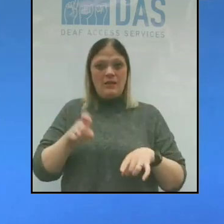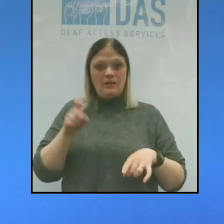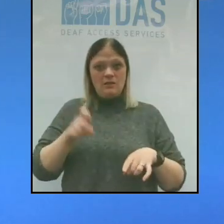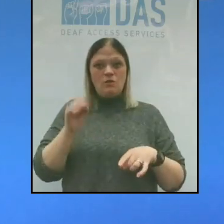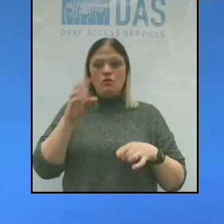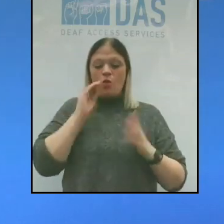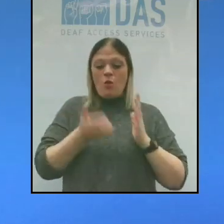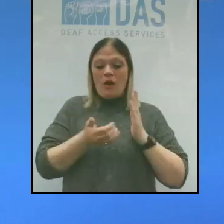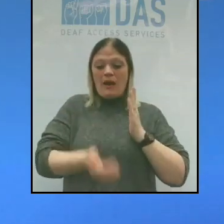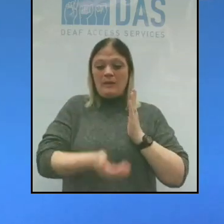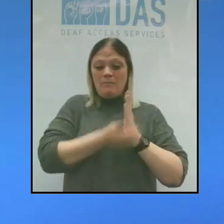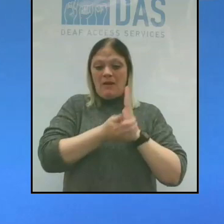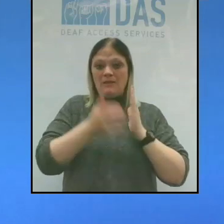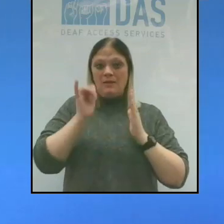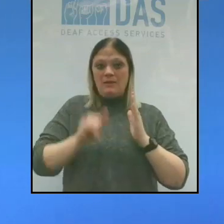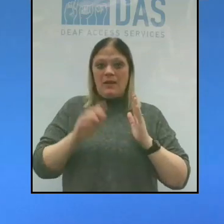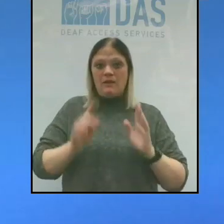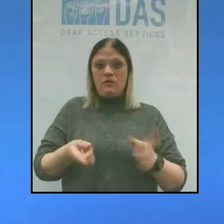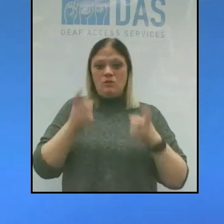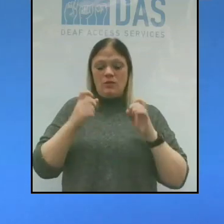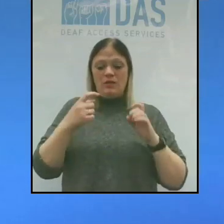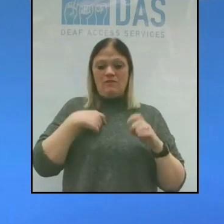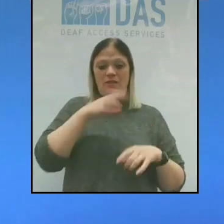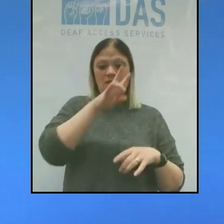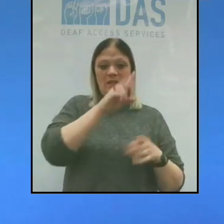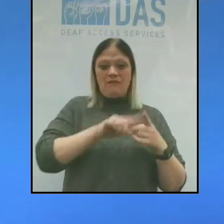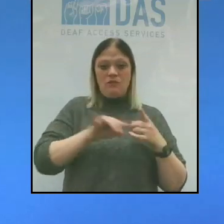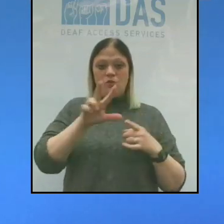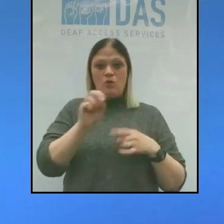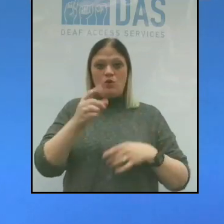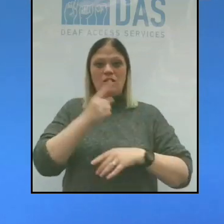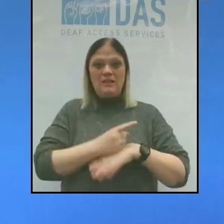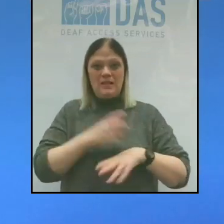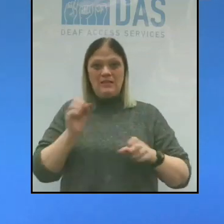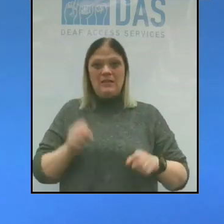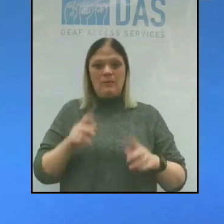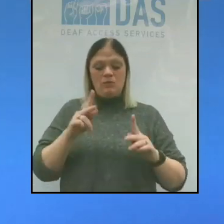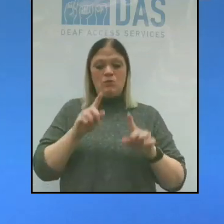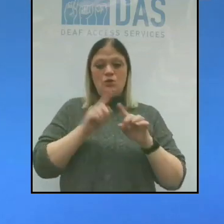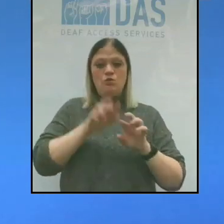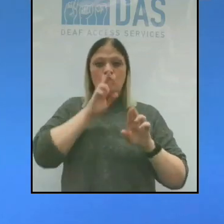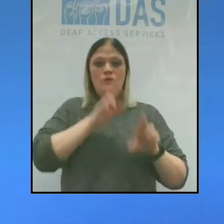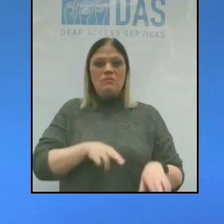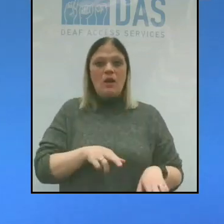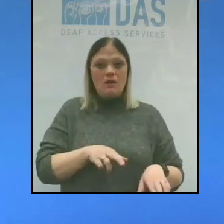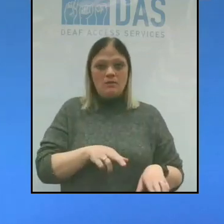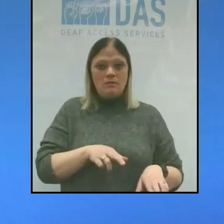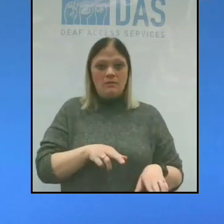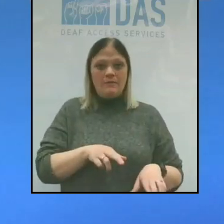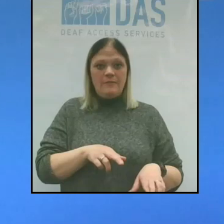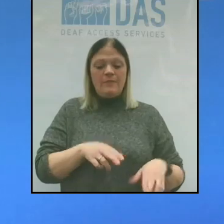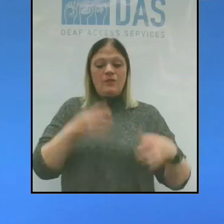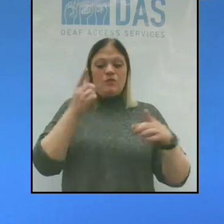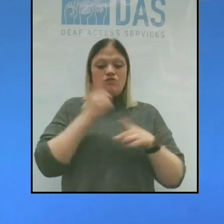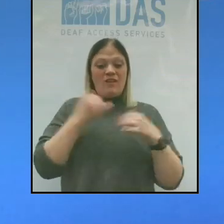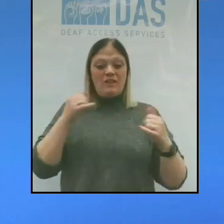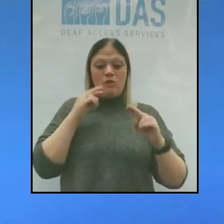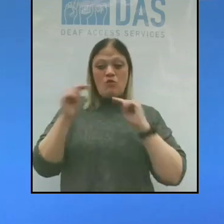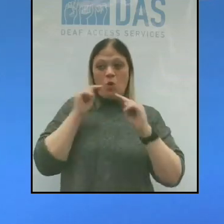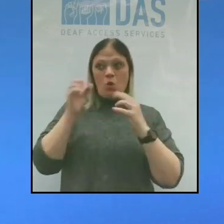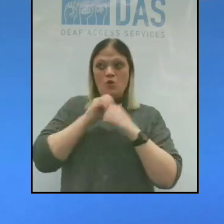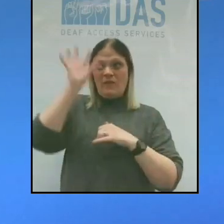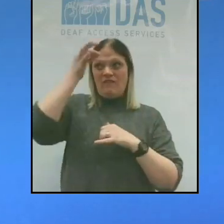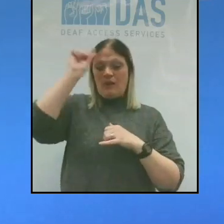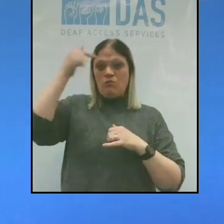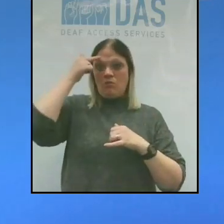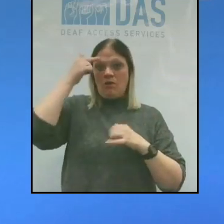portion of the county charter to give me from 7 days to 30 days the opportunity to respond. We're right now in negotiations with the federal government